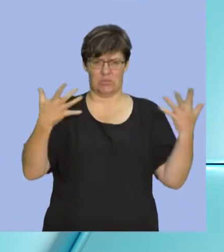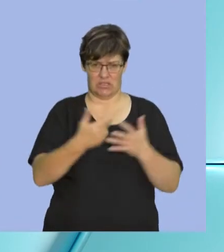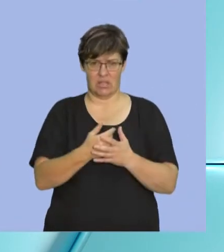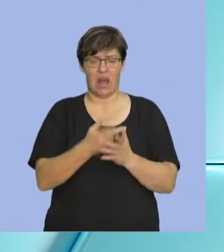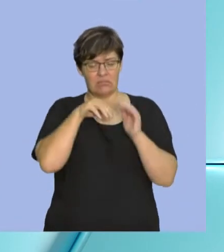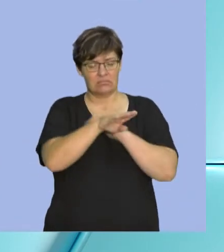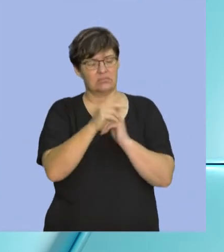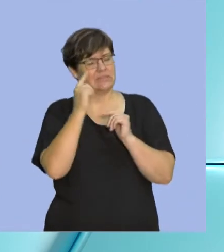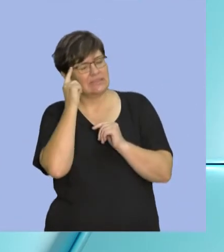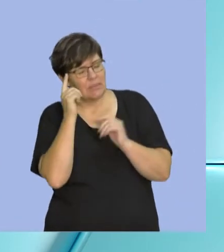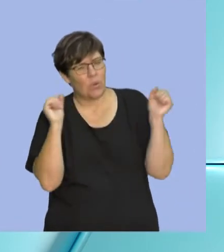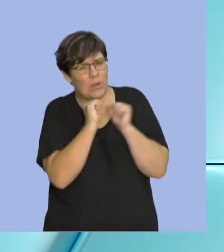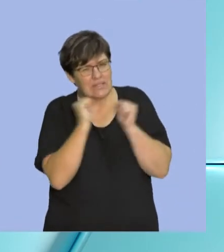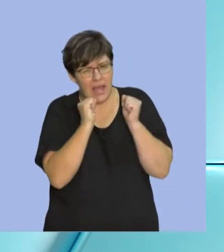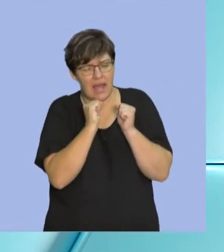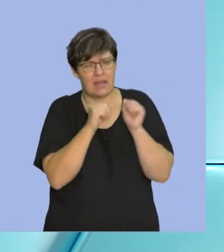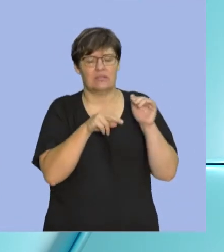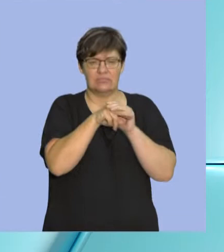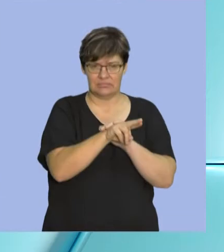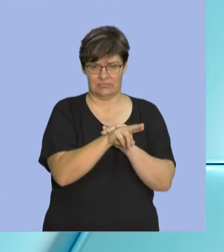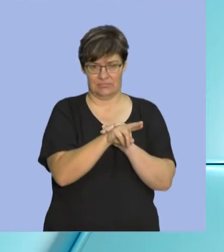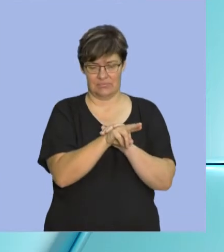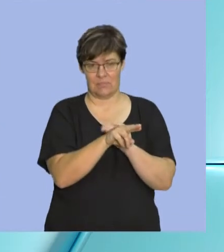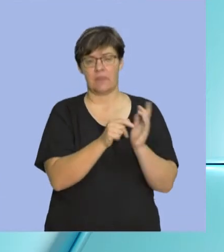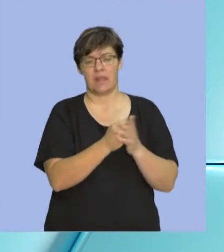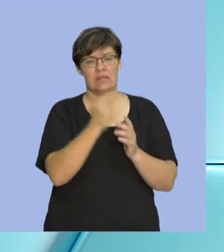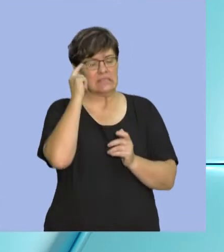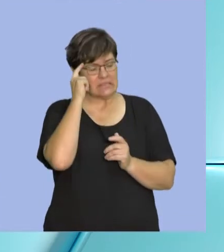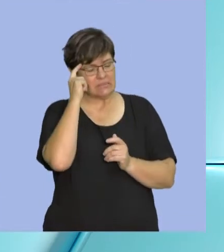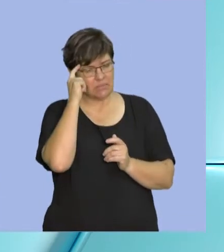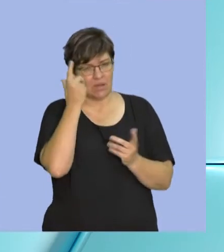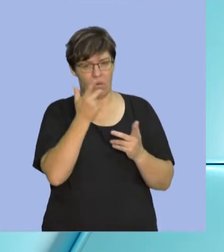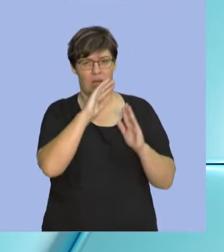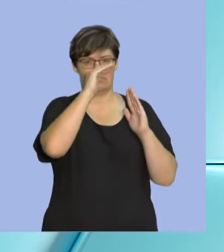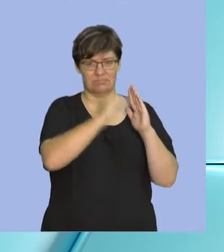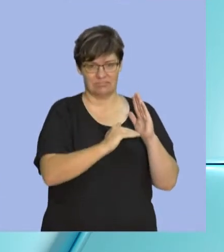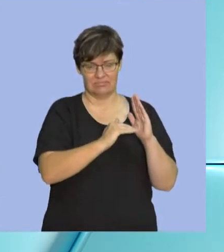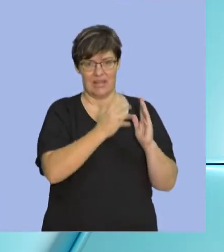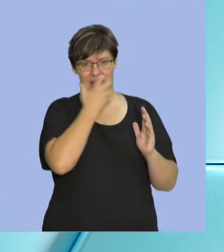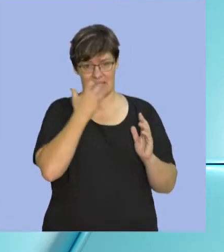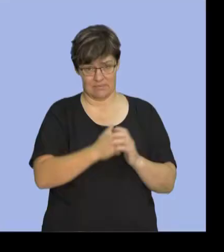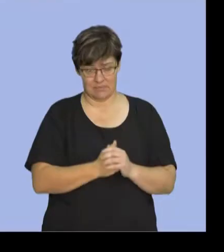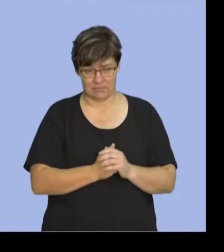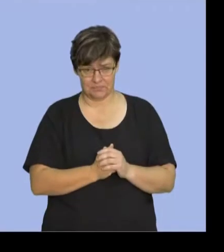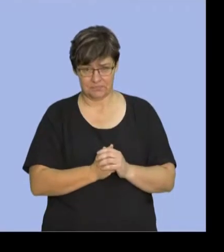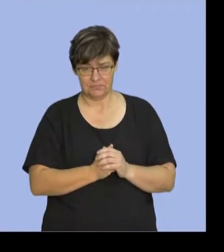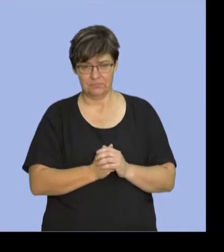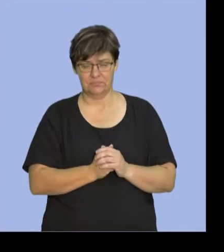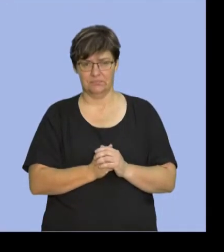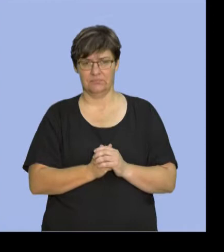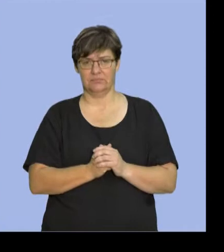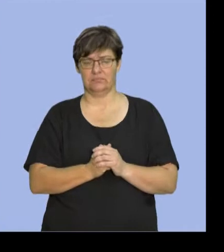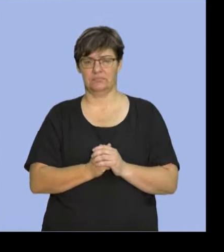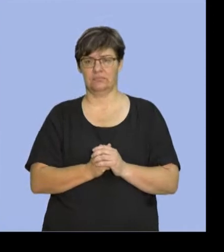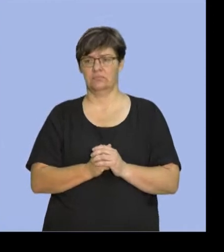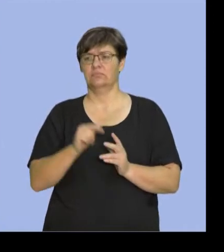hibernation is another mechanism that mammals use to reduce their heat, and we'll discuss that in a moment. So